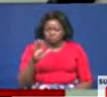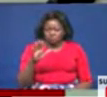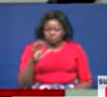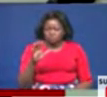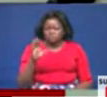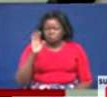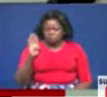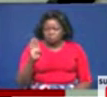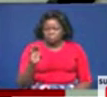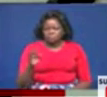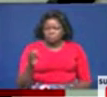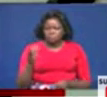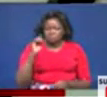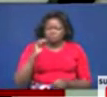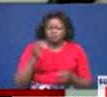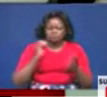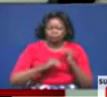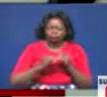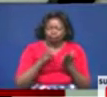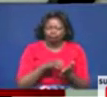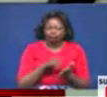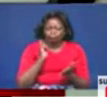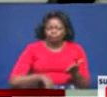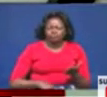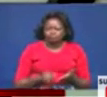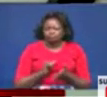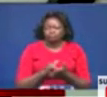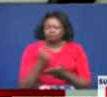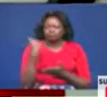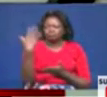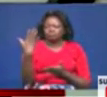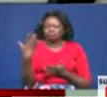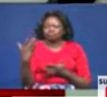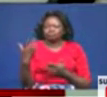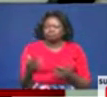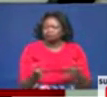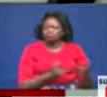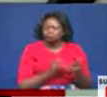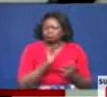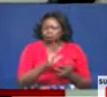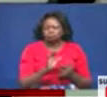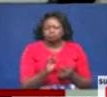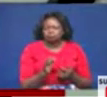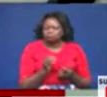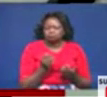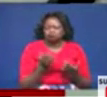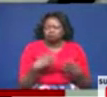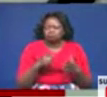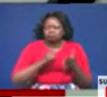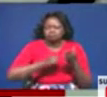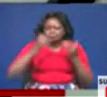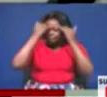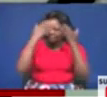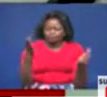case maintains that the signatories to documents relating to Sound Air Corporation did not know much about it. During